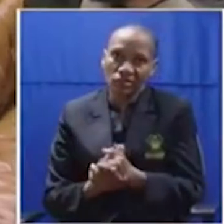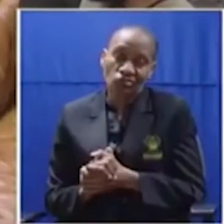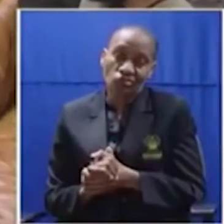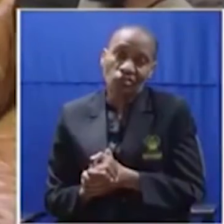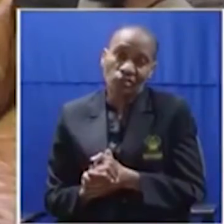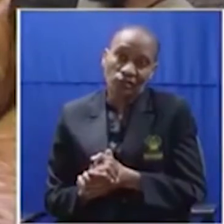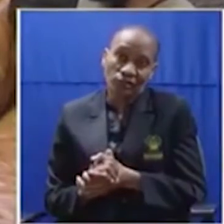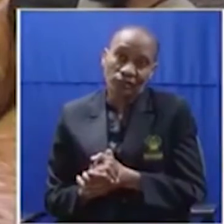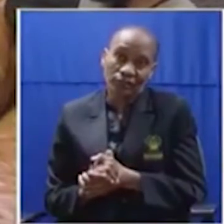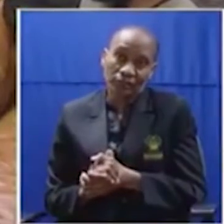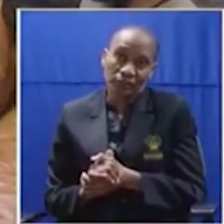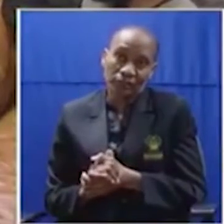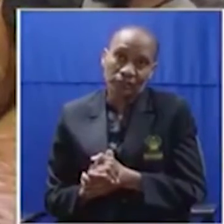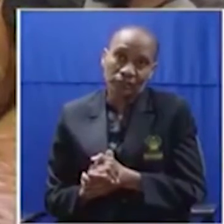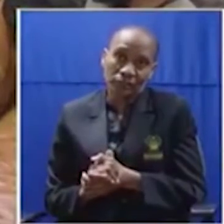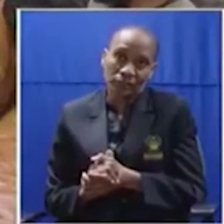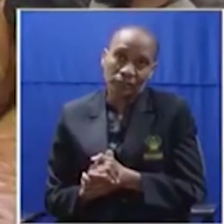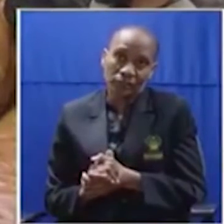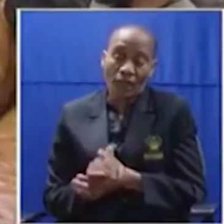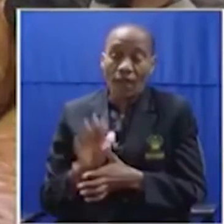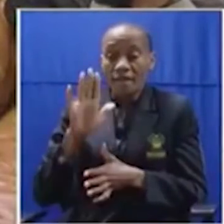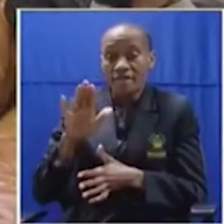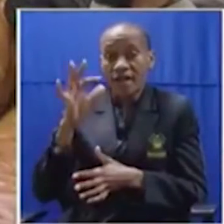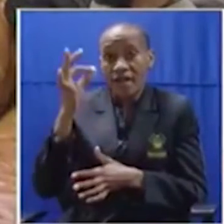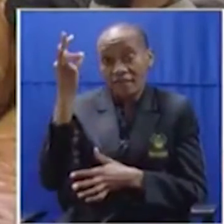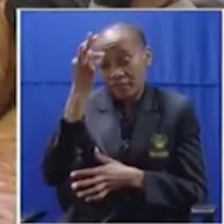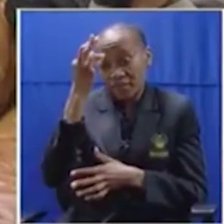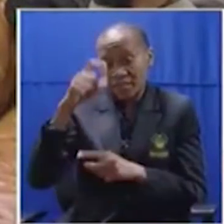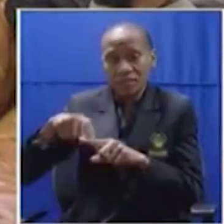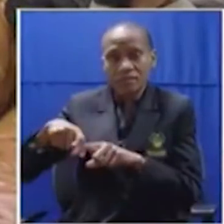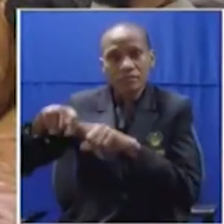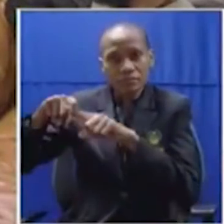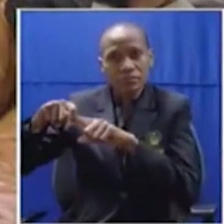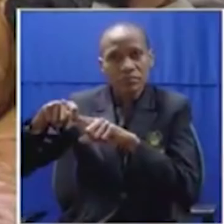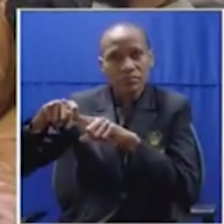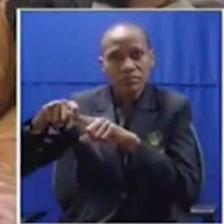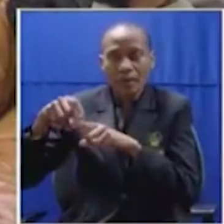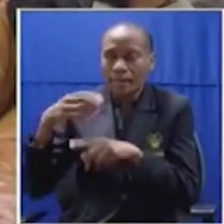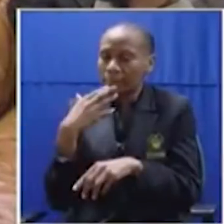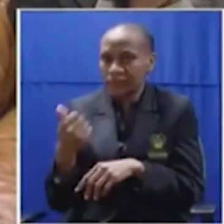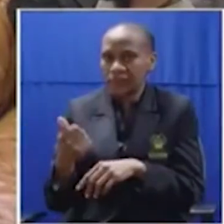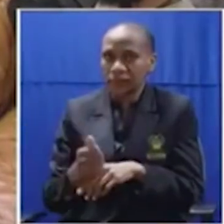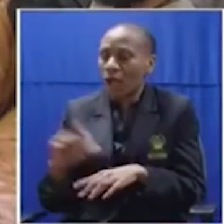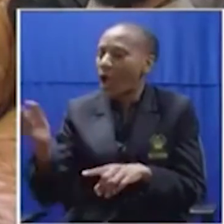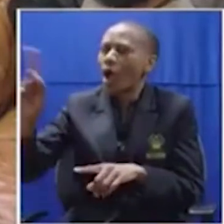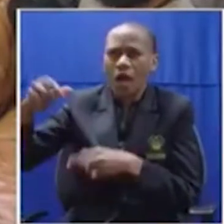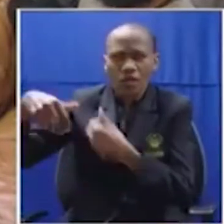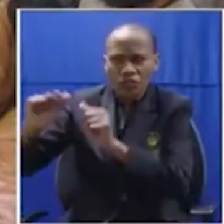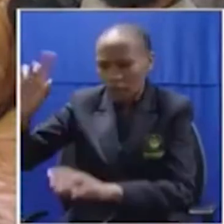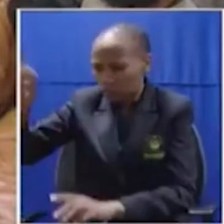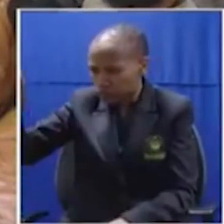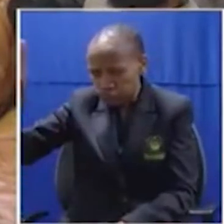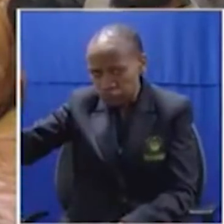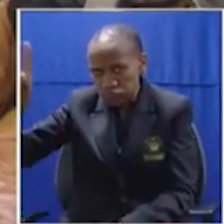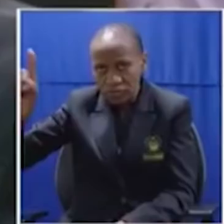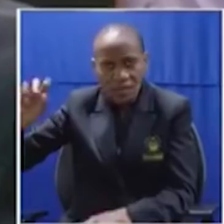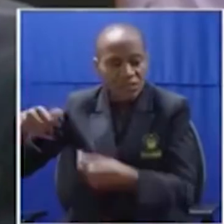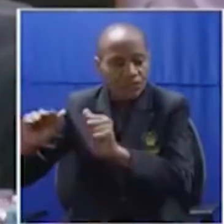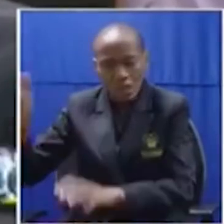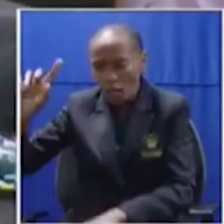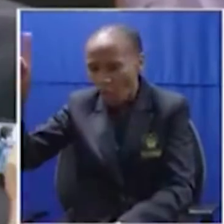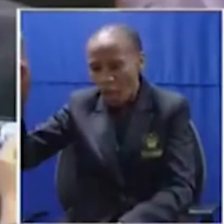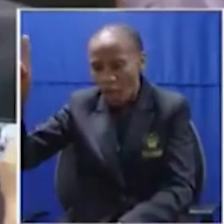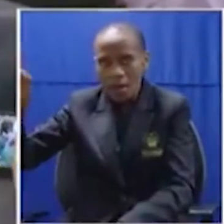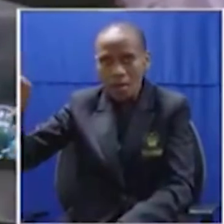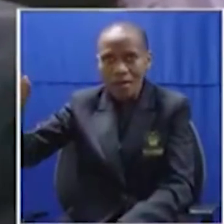Can we suspend the house for 5 minutes? No, no, no, no, chaps. Protection services. President. The EFF and